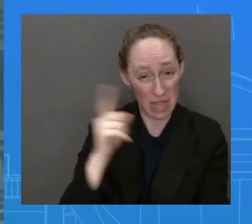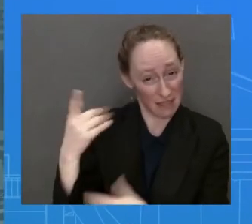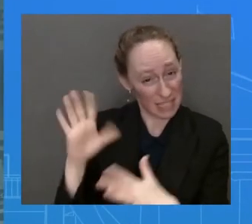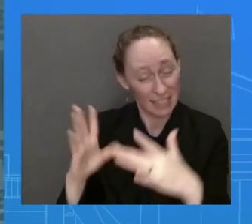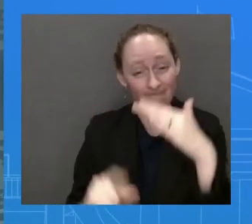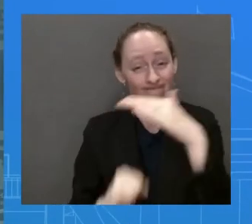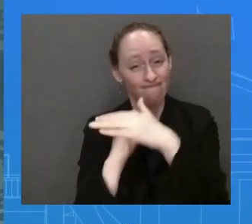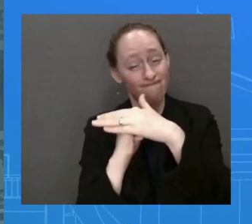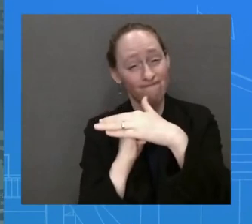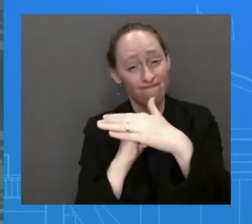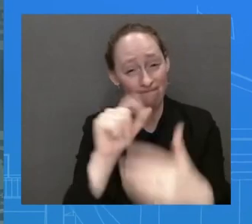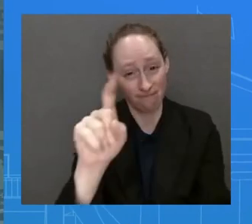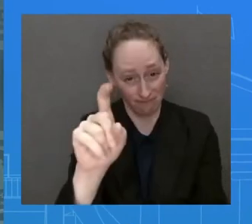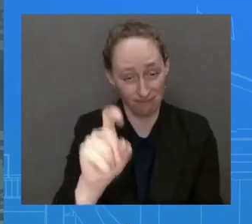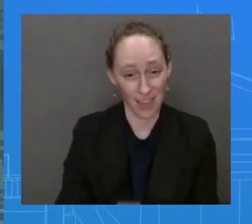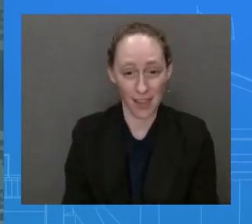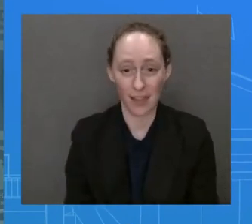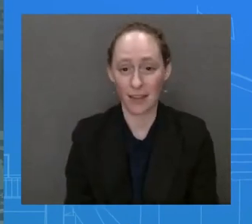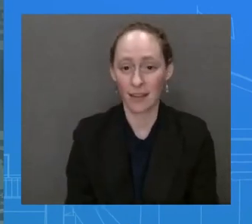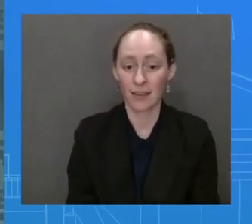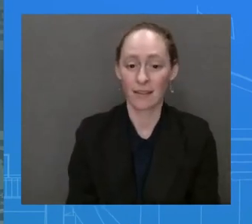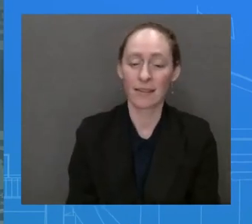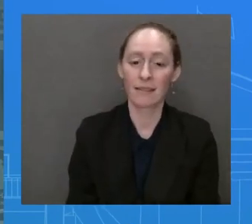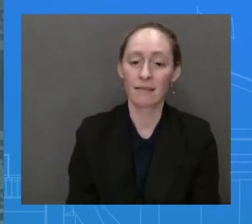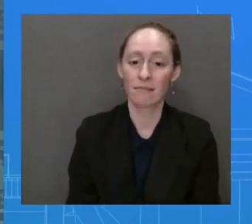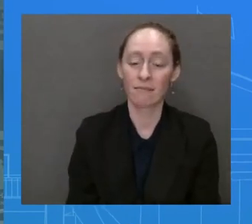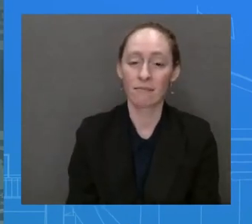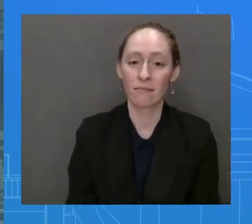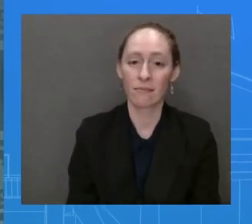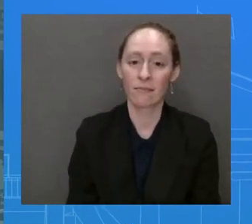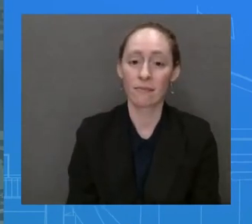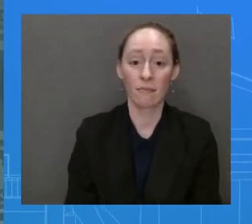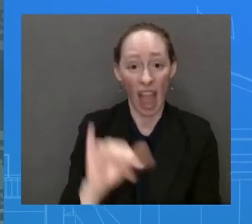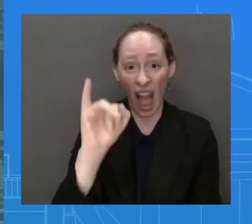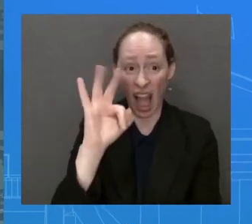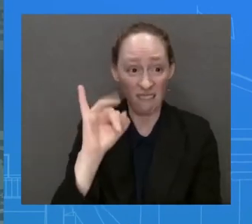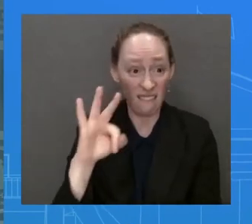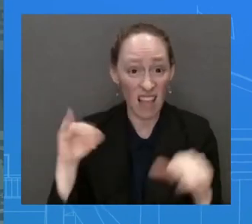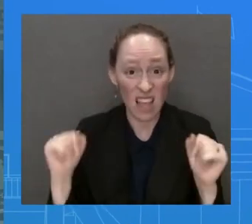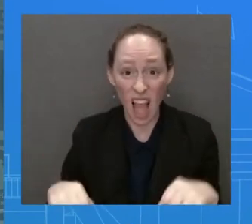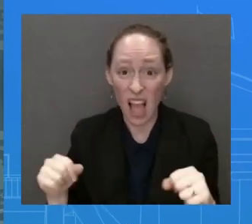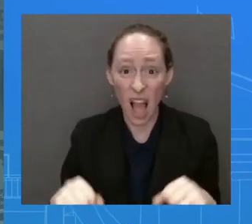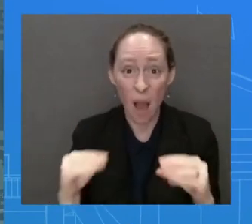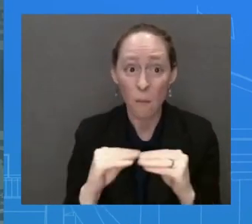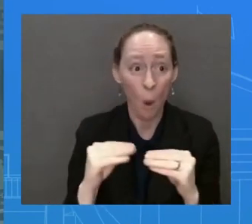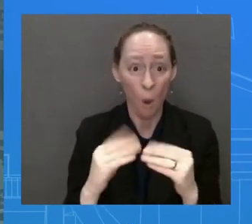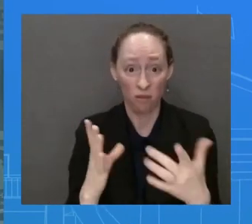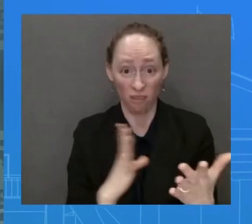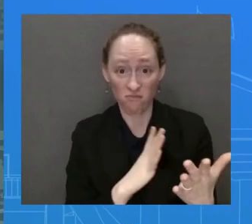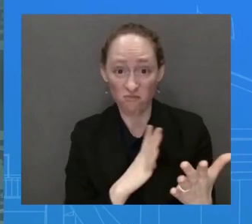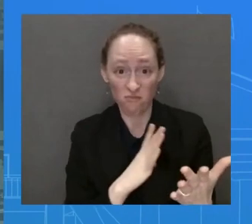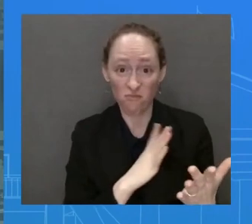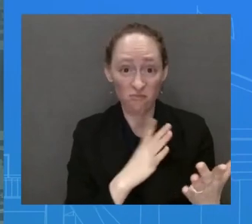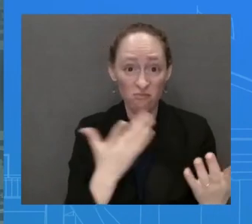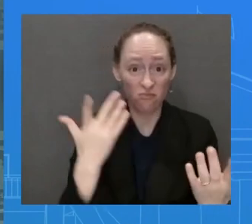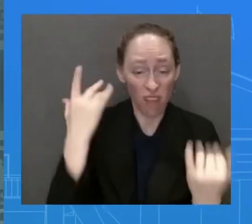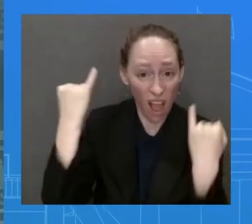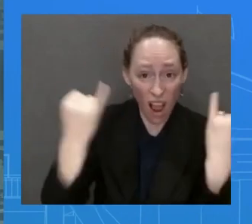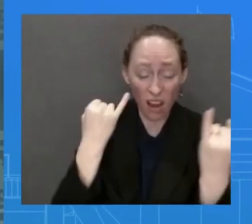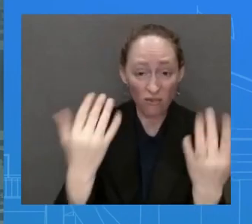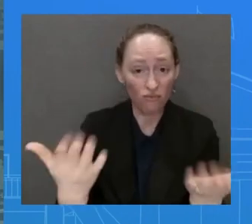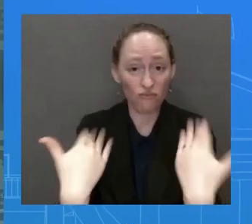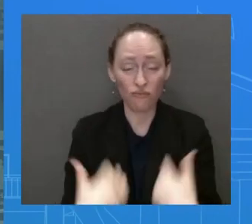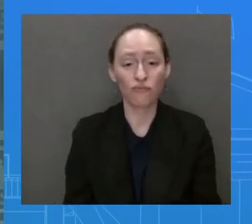we welcome those suggestions. But as I stand here today, it's my understanding that we have done all that we can do from the